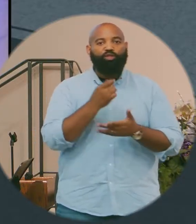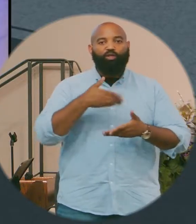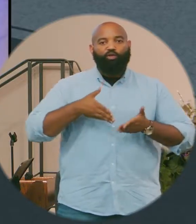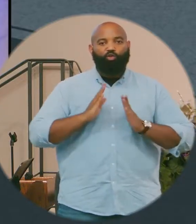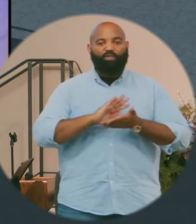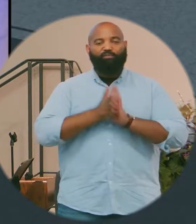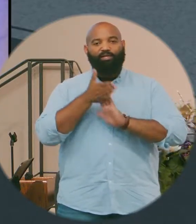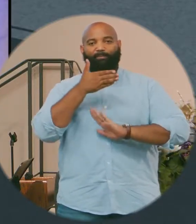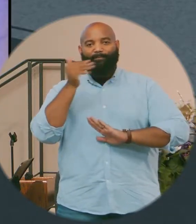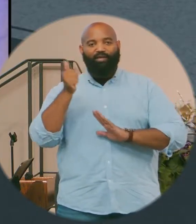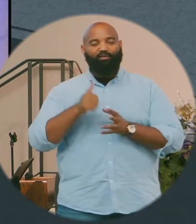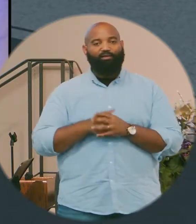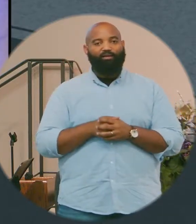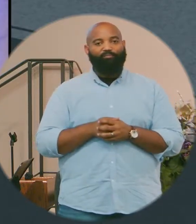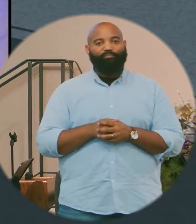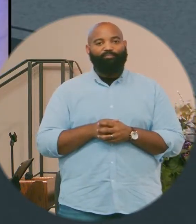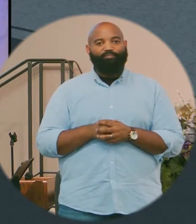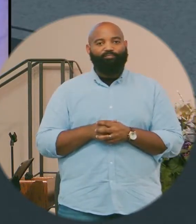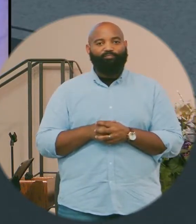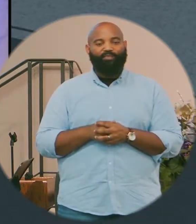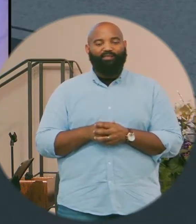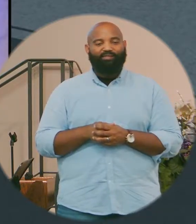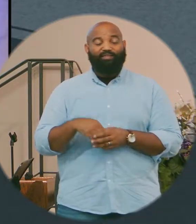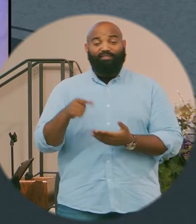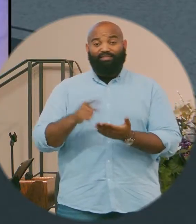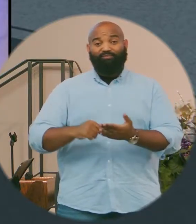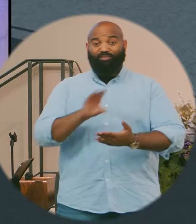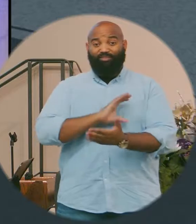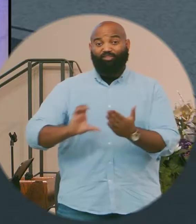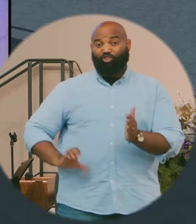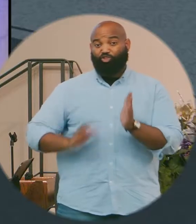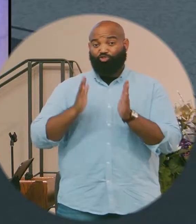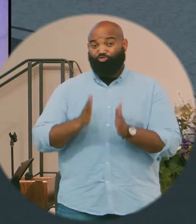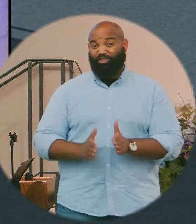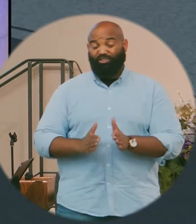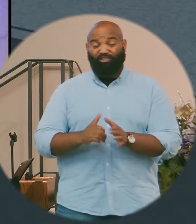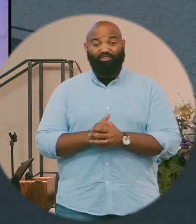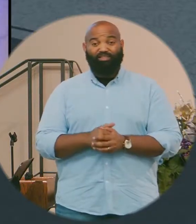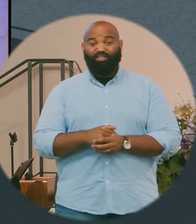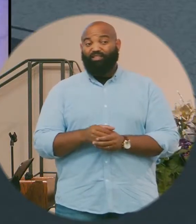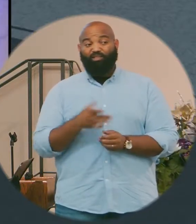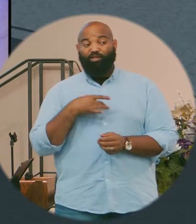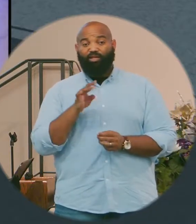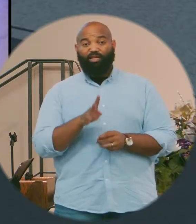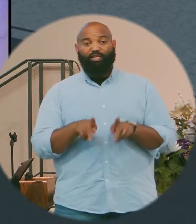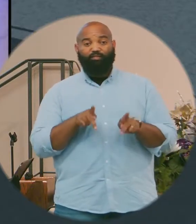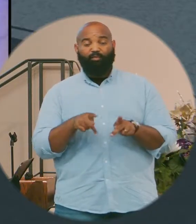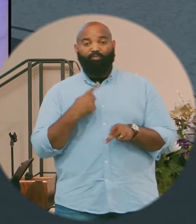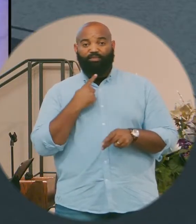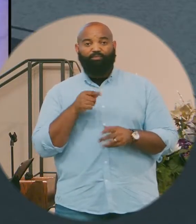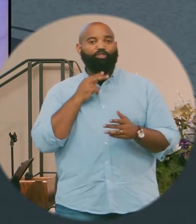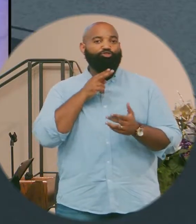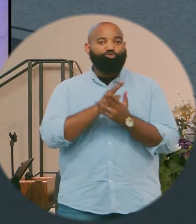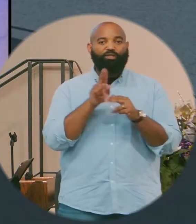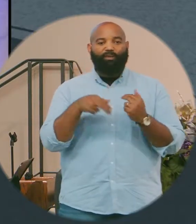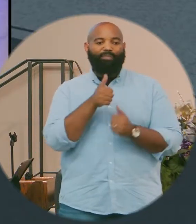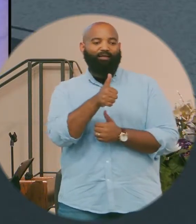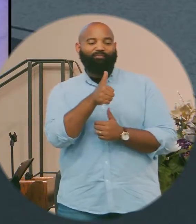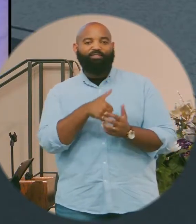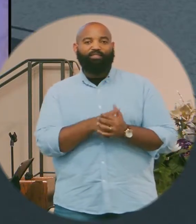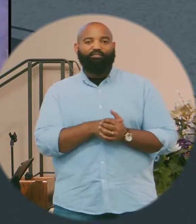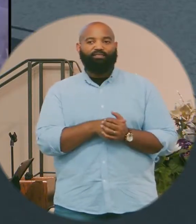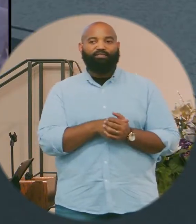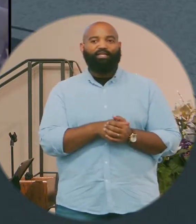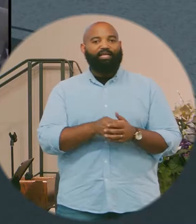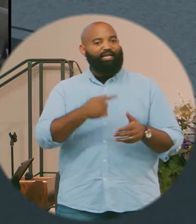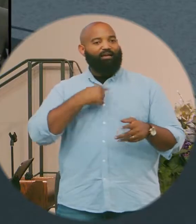because I'm trying to get in your business, baby. I got enough business of my own. It ain't because I'm worried about your marriage to the point because I got a marriage to